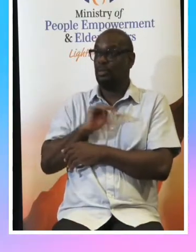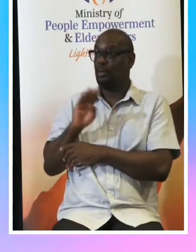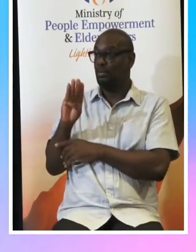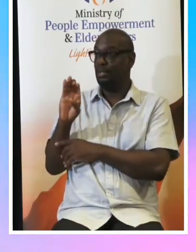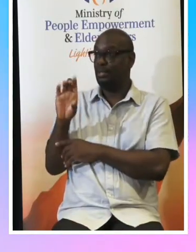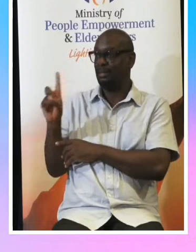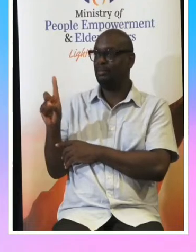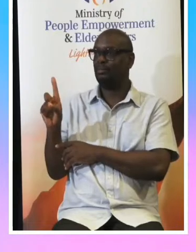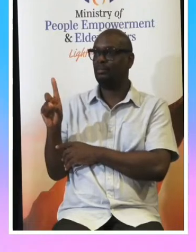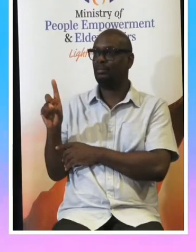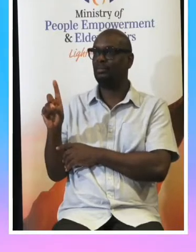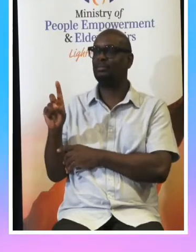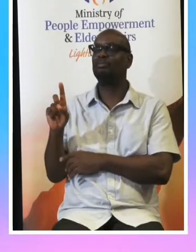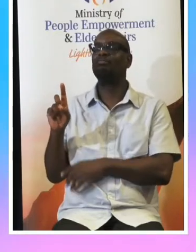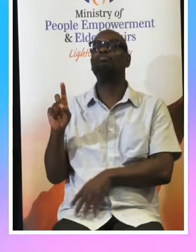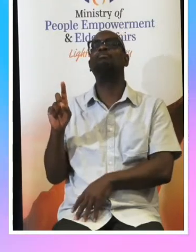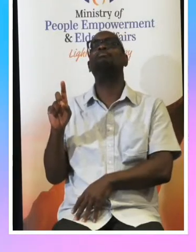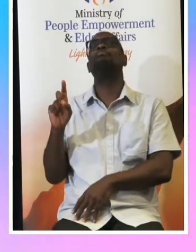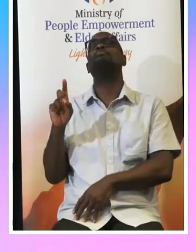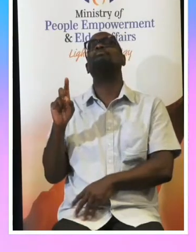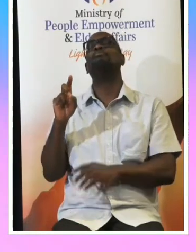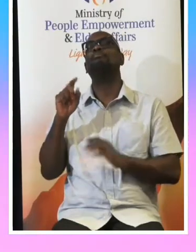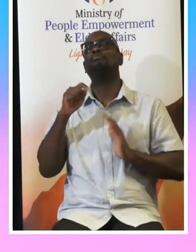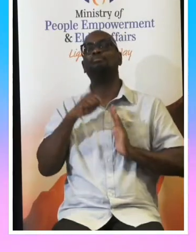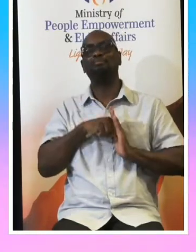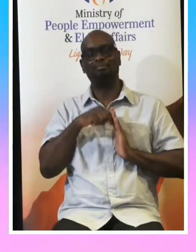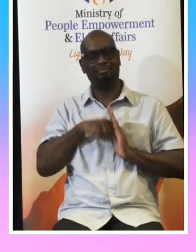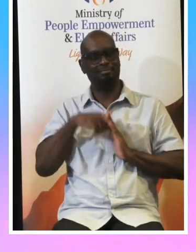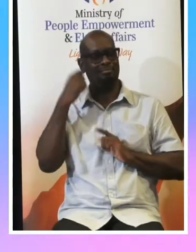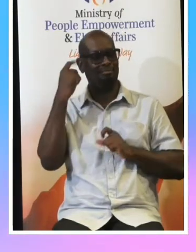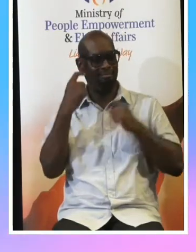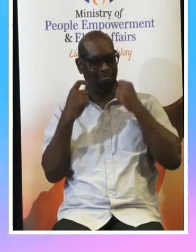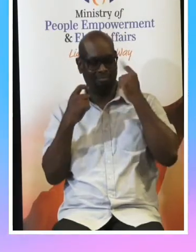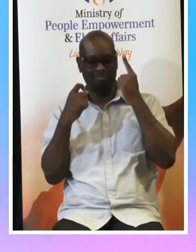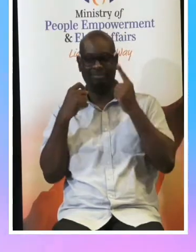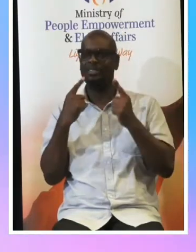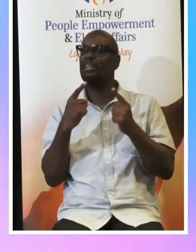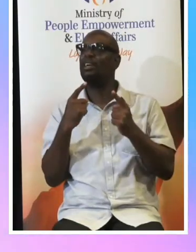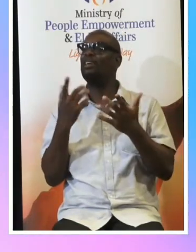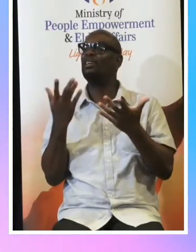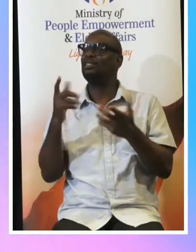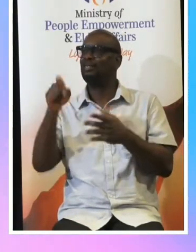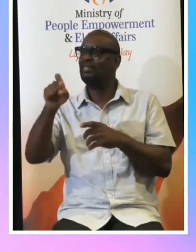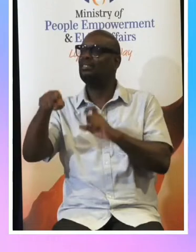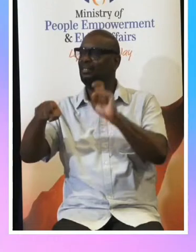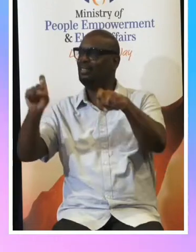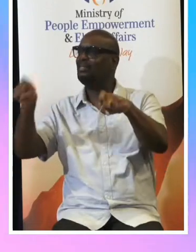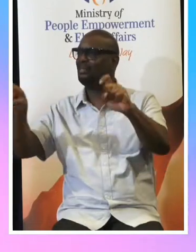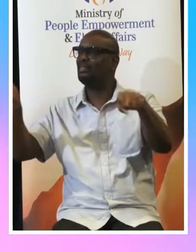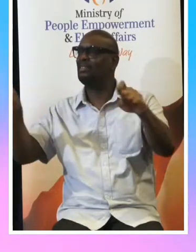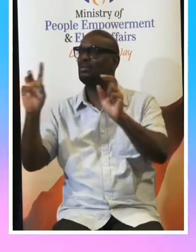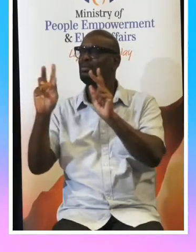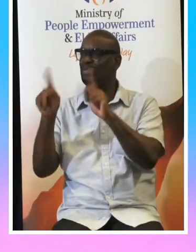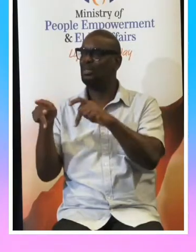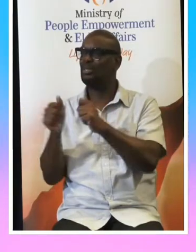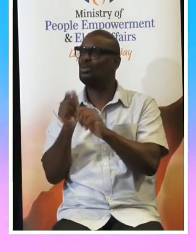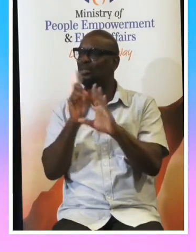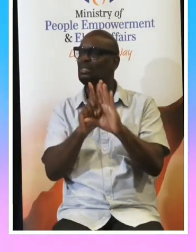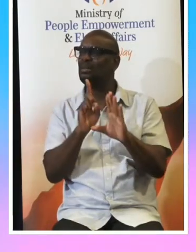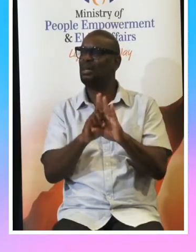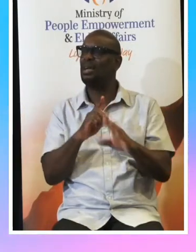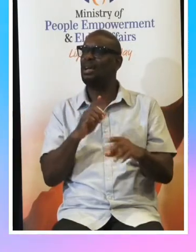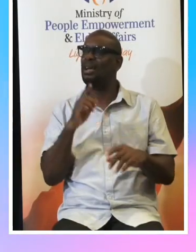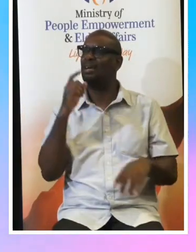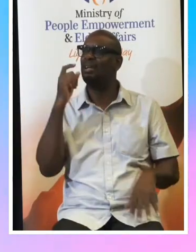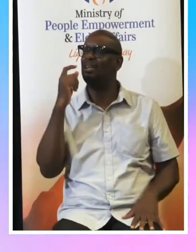proximity to the issues of persons with disabilities and highlighted to me that my perspective as a young person